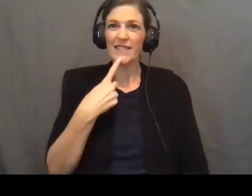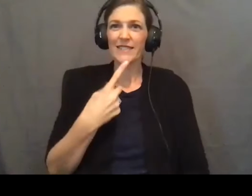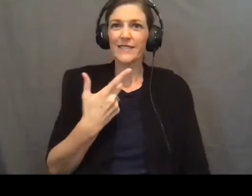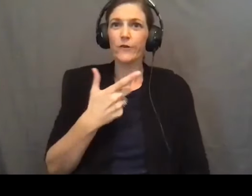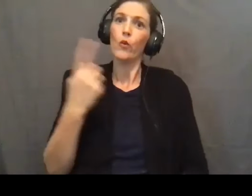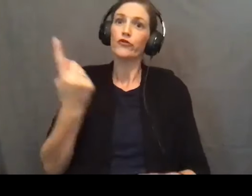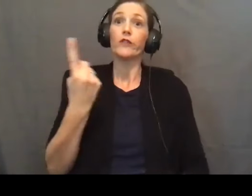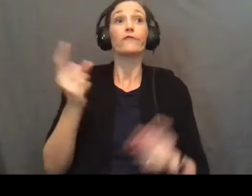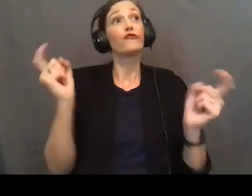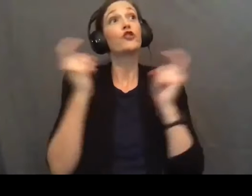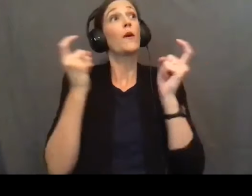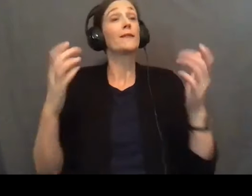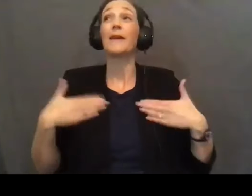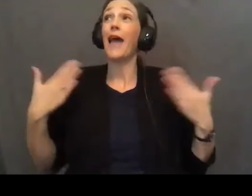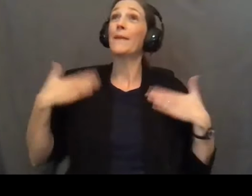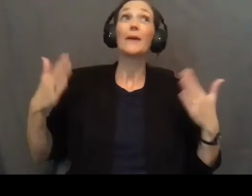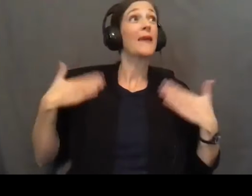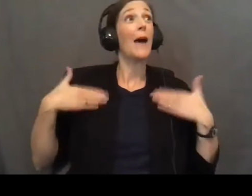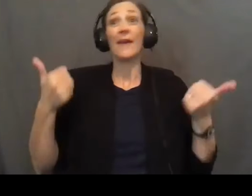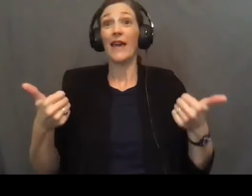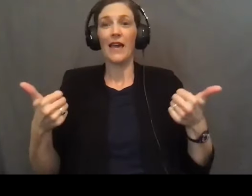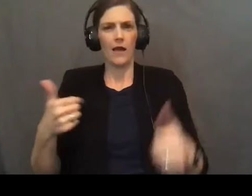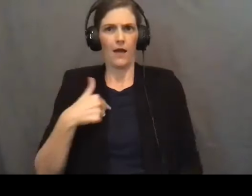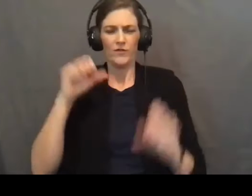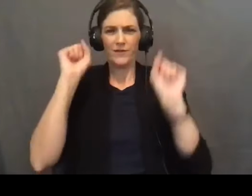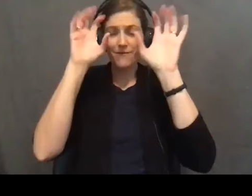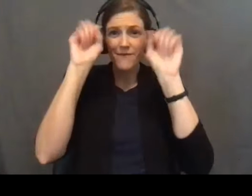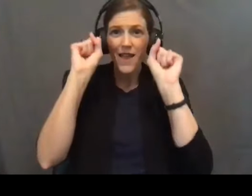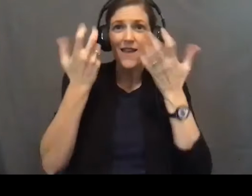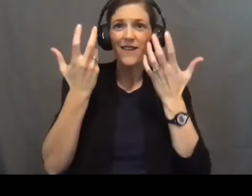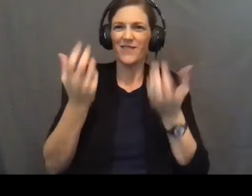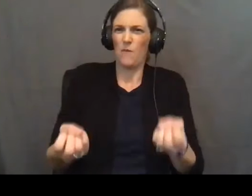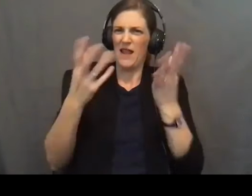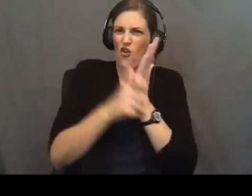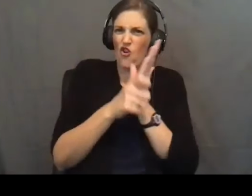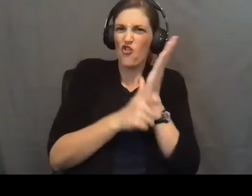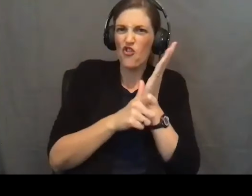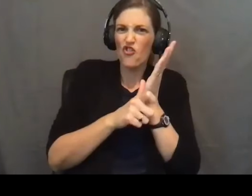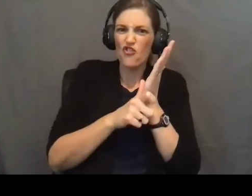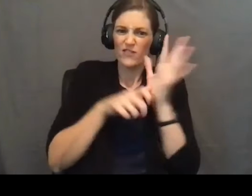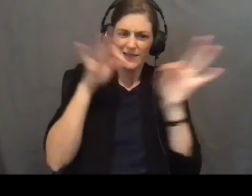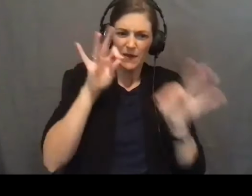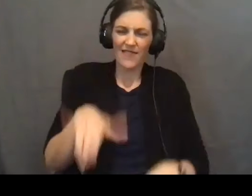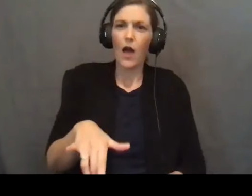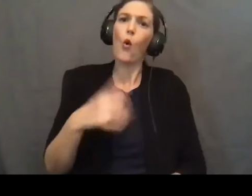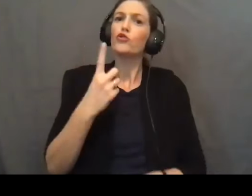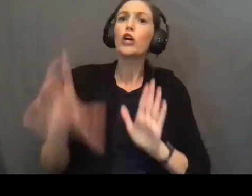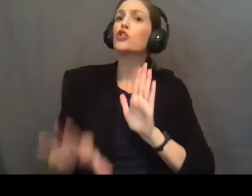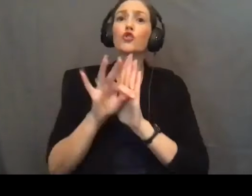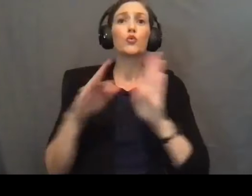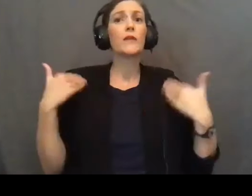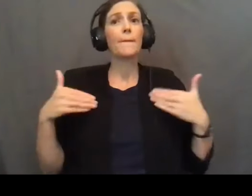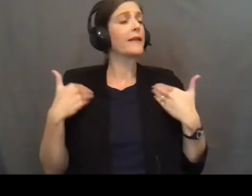rejoice, just be happy, be happy. I was amazed at how many articles talked about that. You just have to choose happiness, just choose